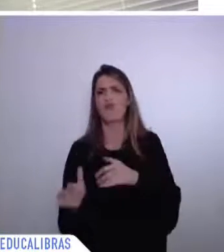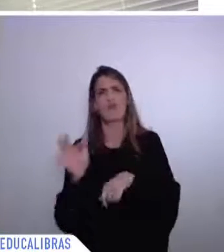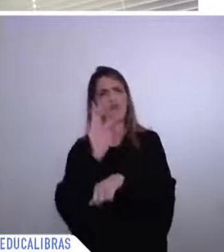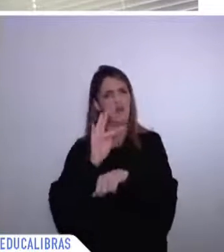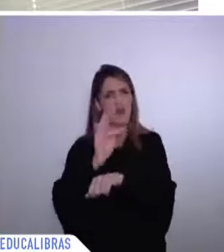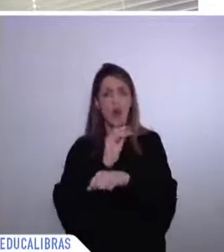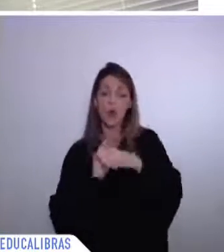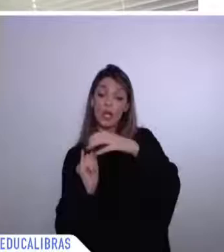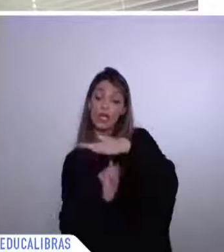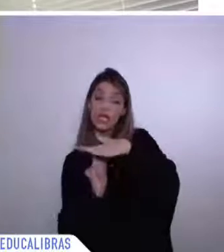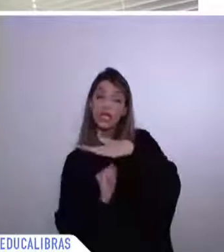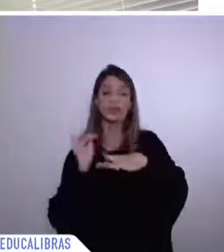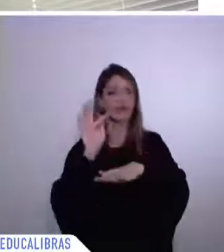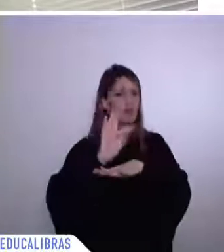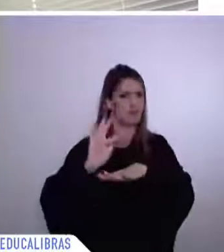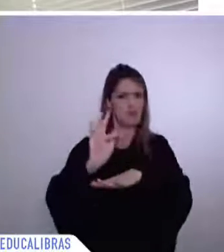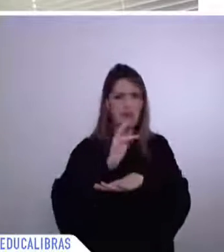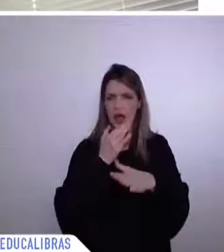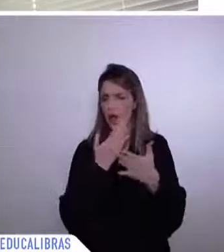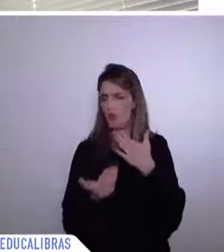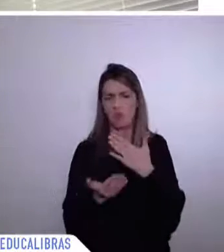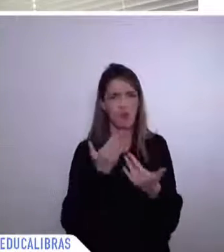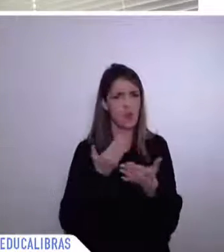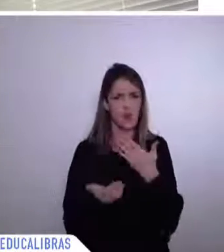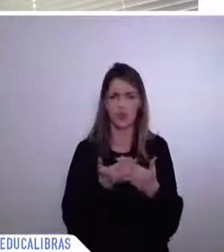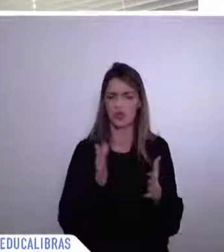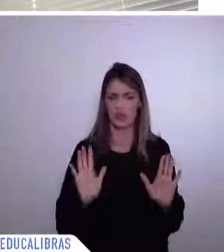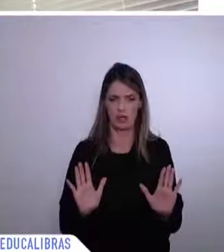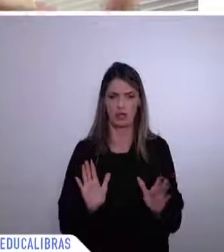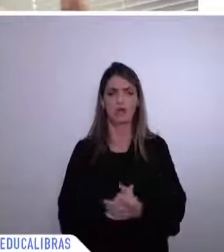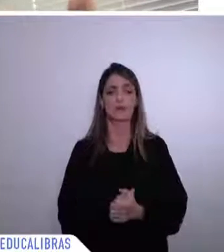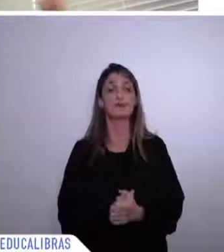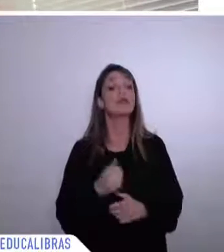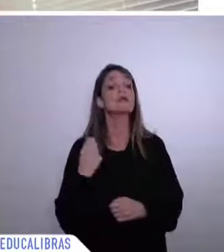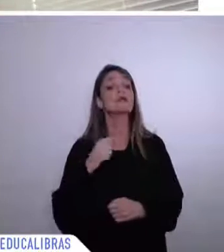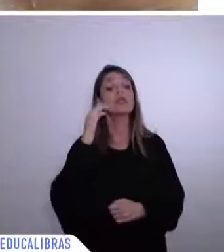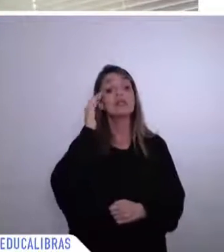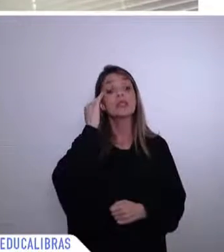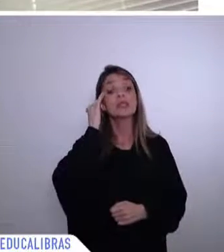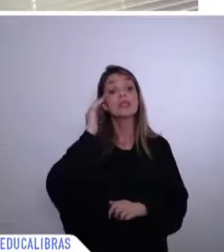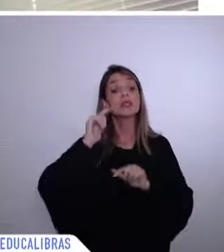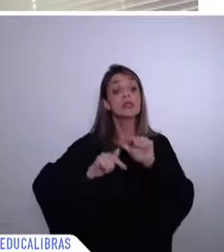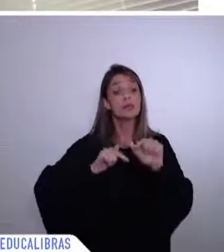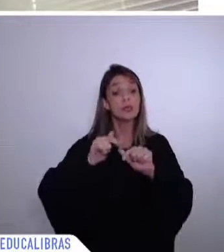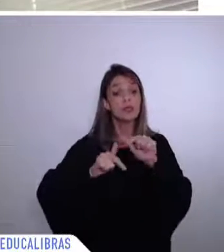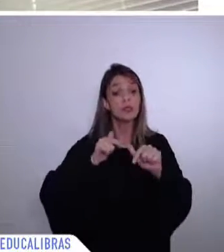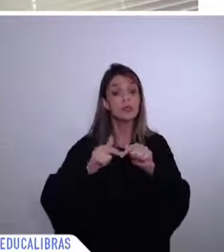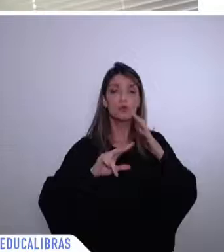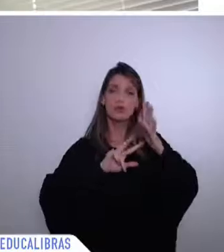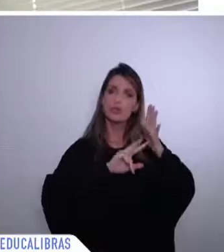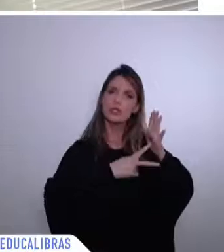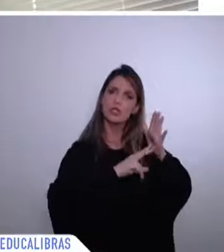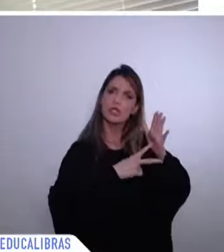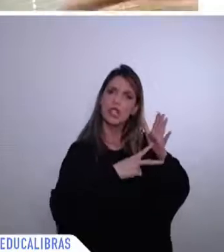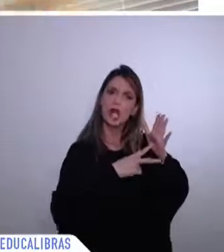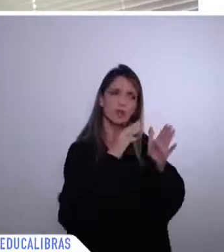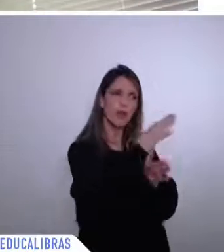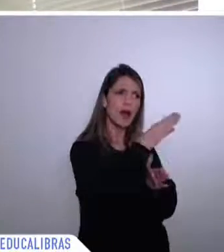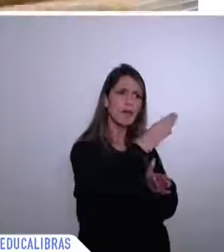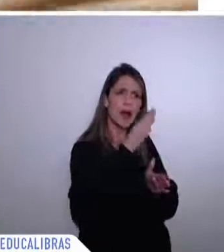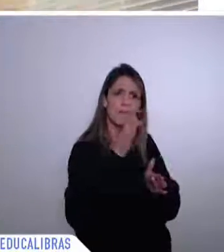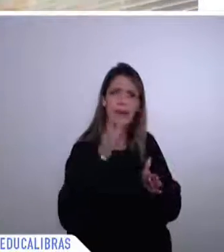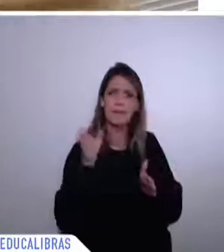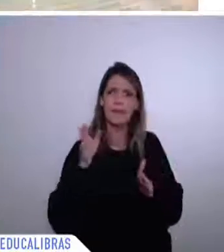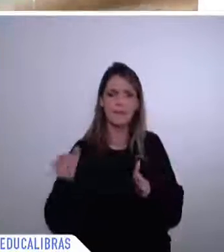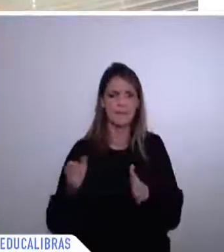the labor class, formal or informal workers. So we need to understand that the